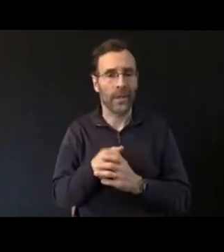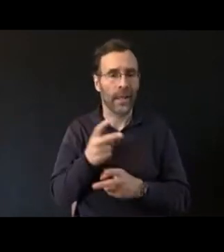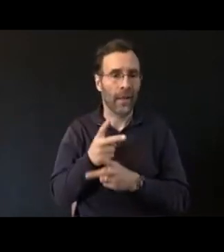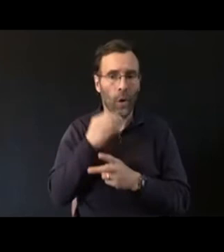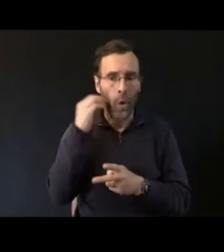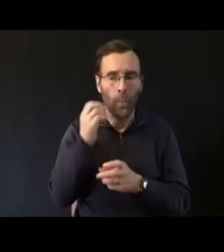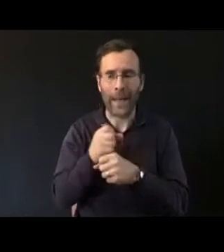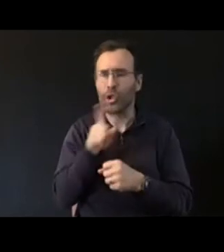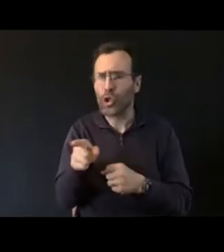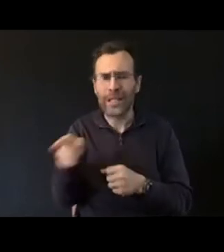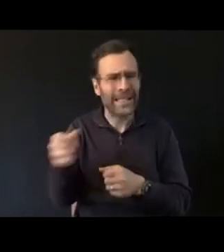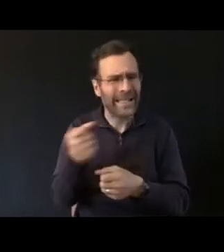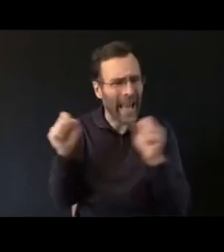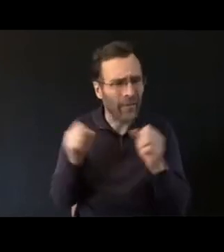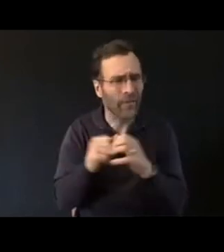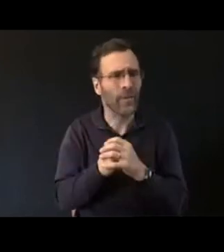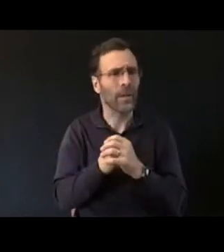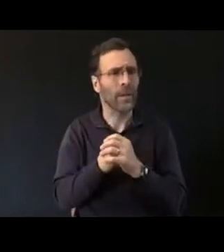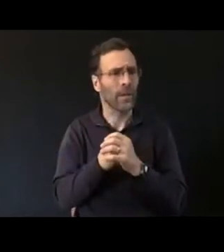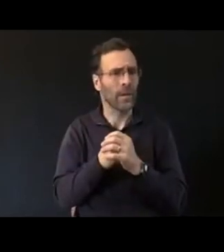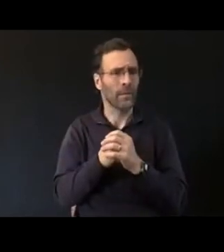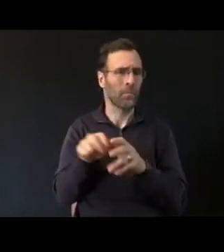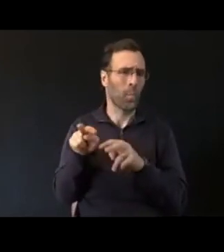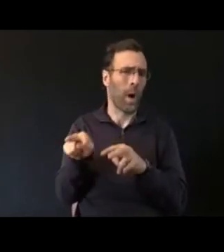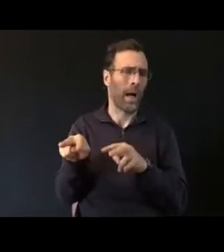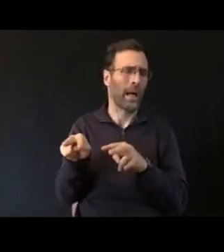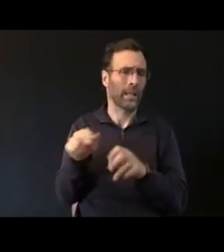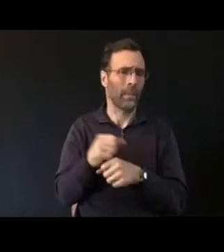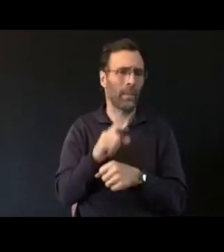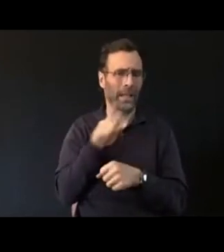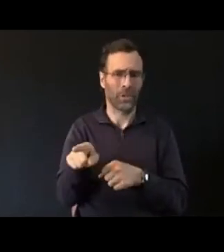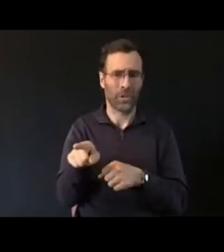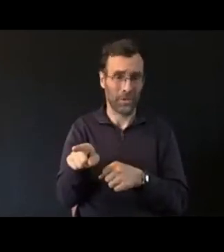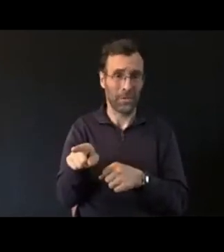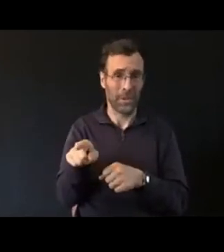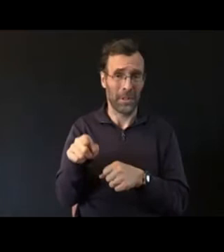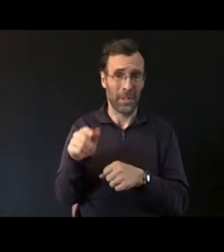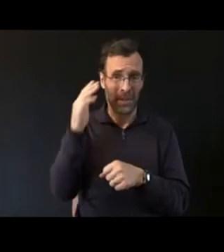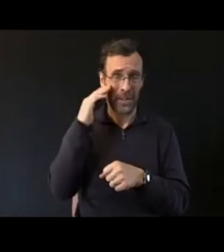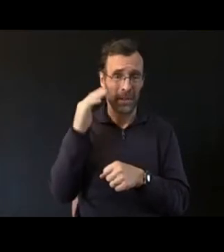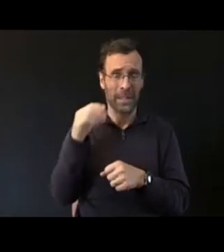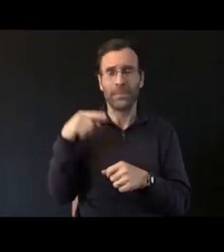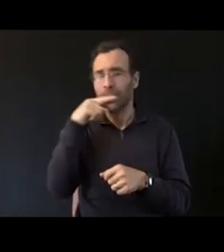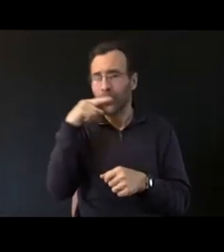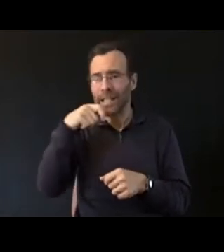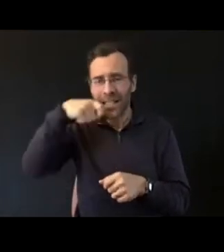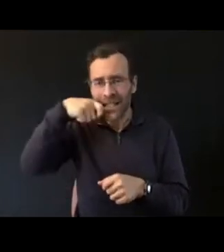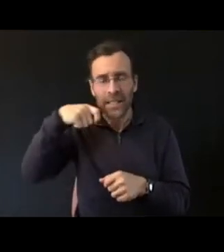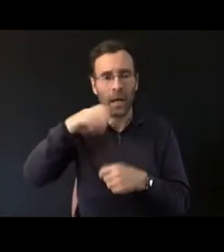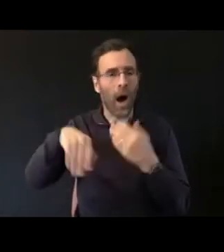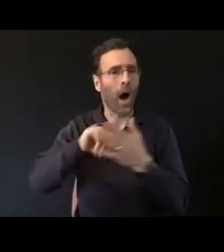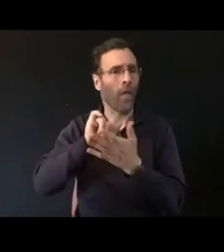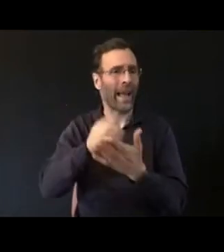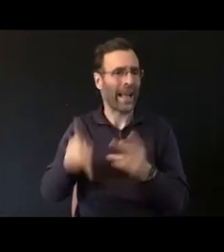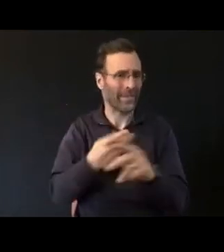she's safe, just kind of watching to make sure she doesn't know she's continuing to brush her teeth and all that stuff.